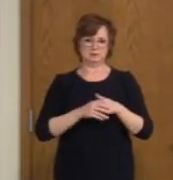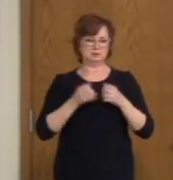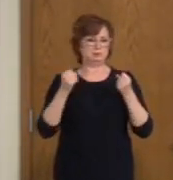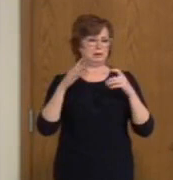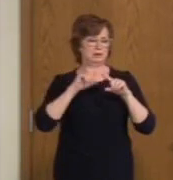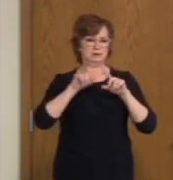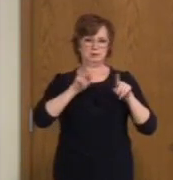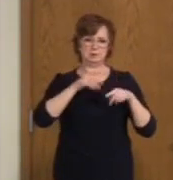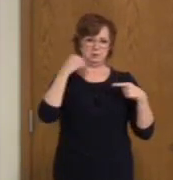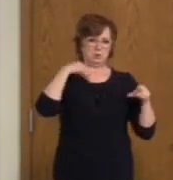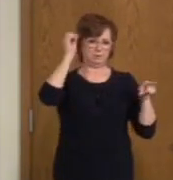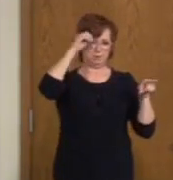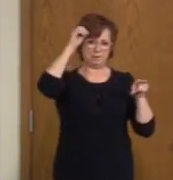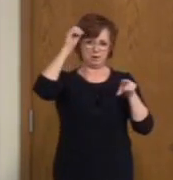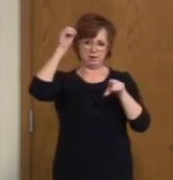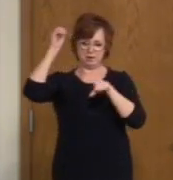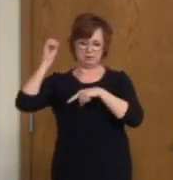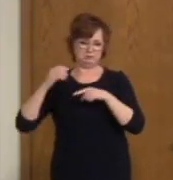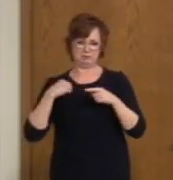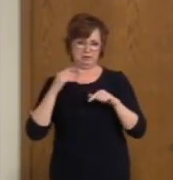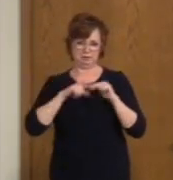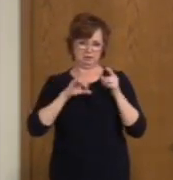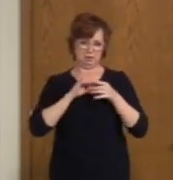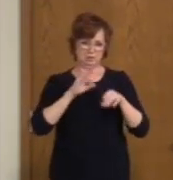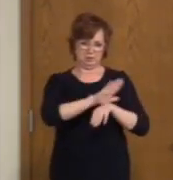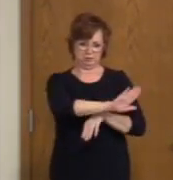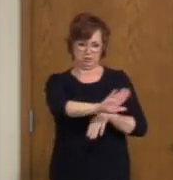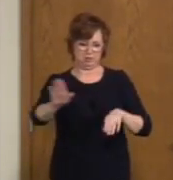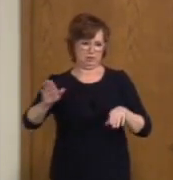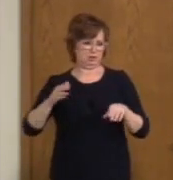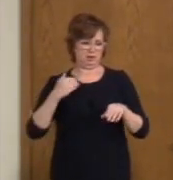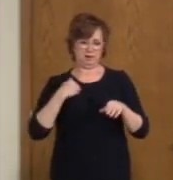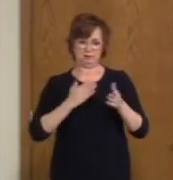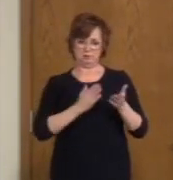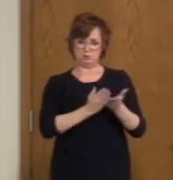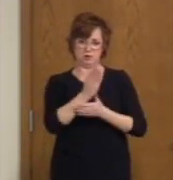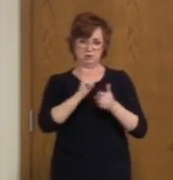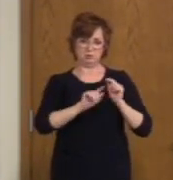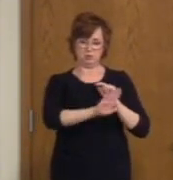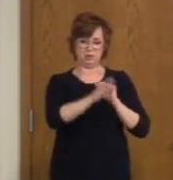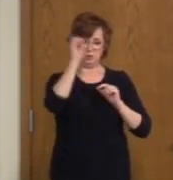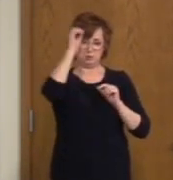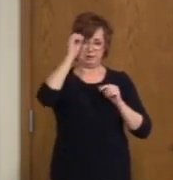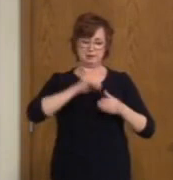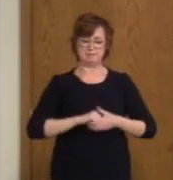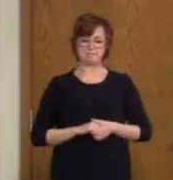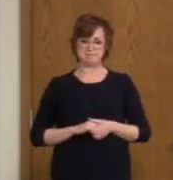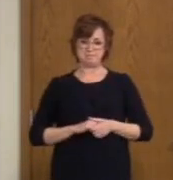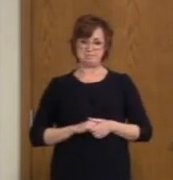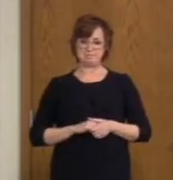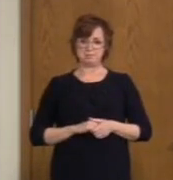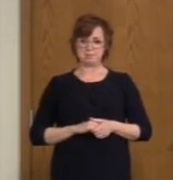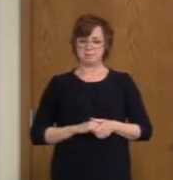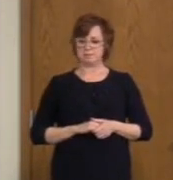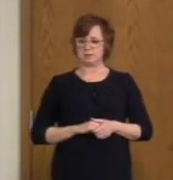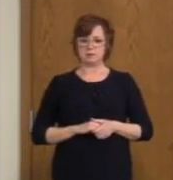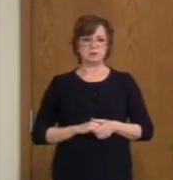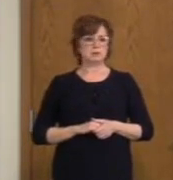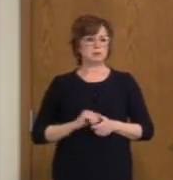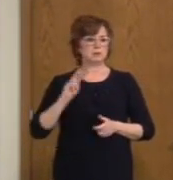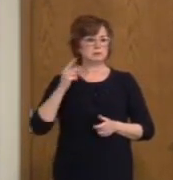there. I'm not going to comment on people's. They have the right to think what they like. Follow up,